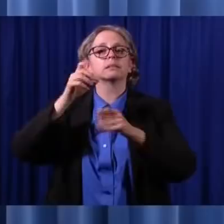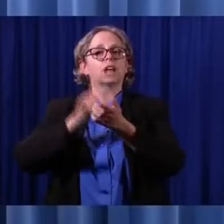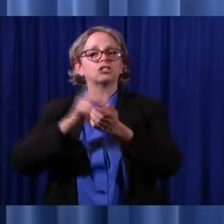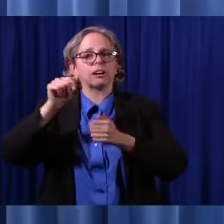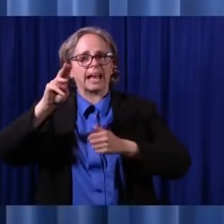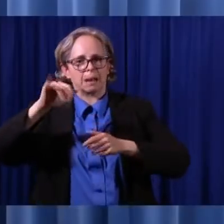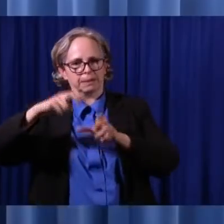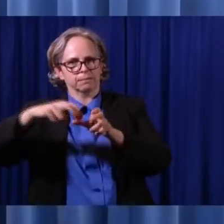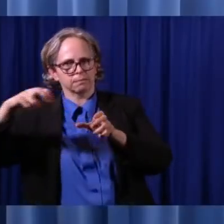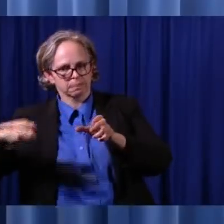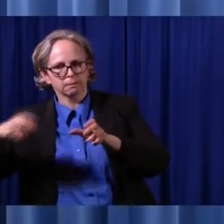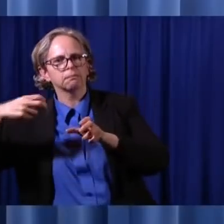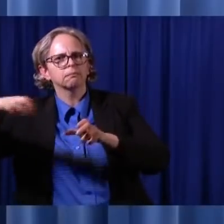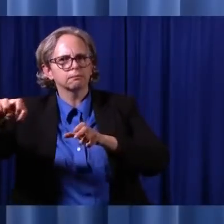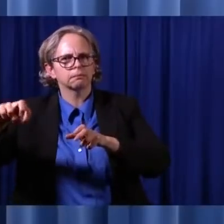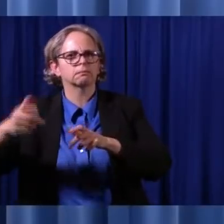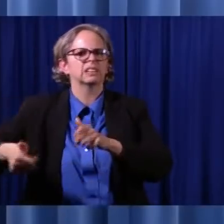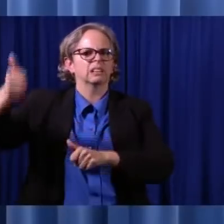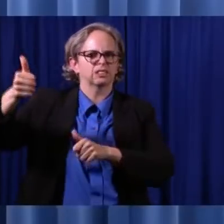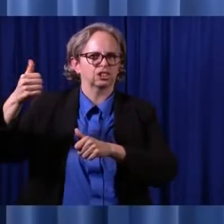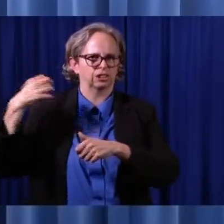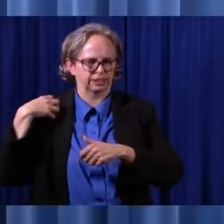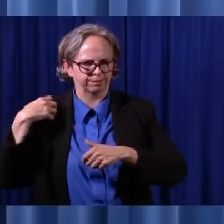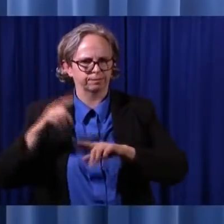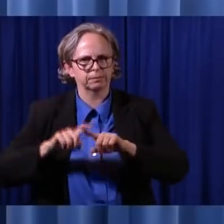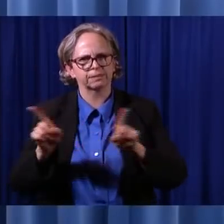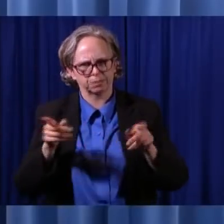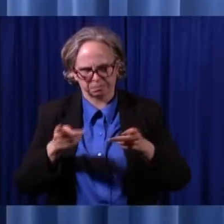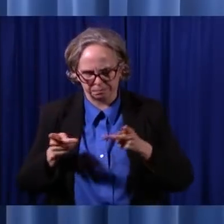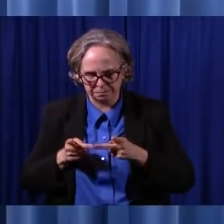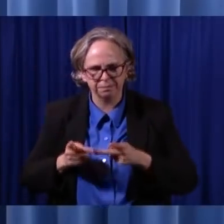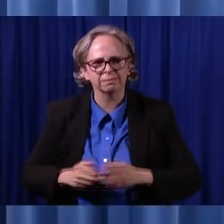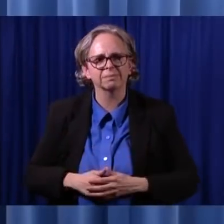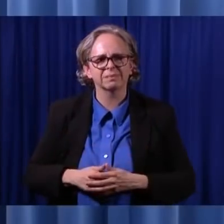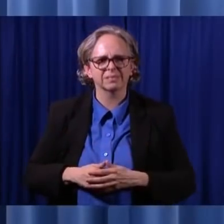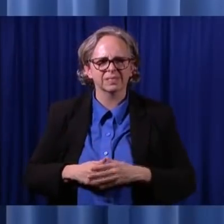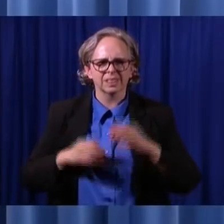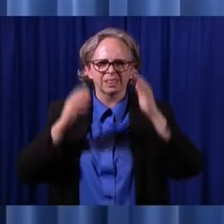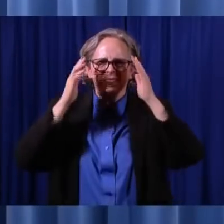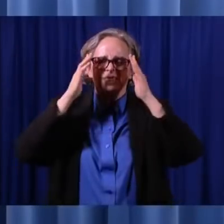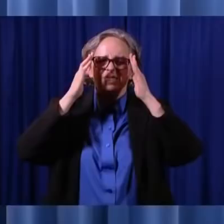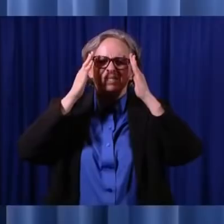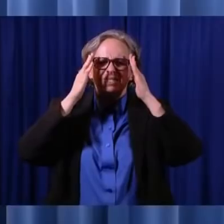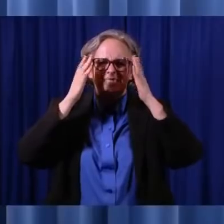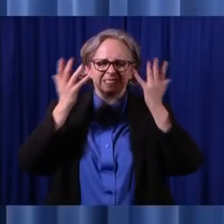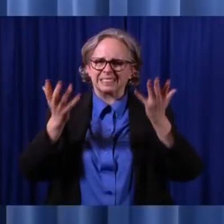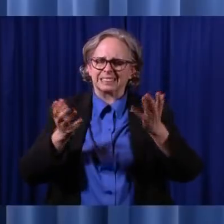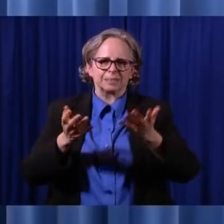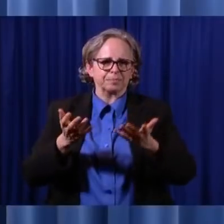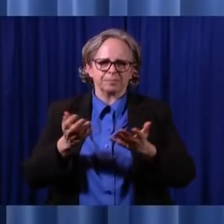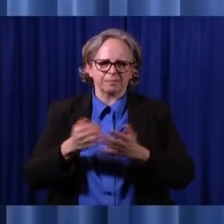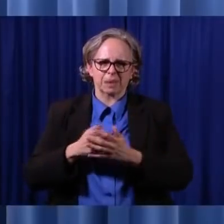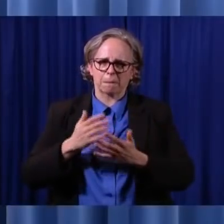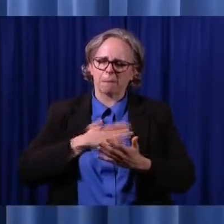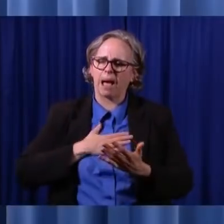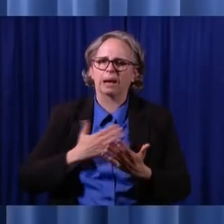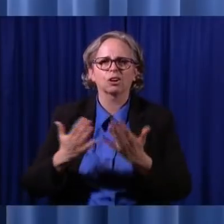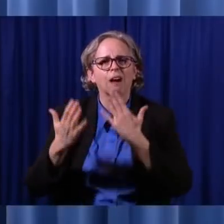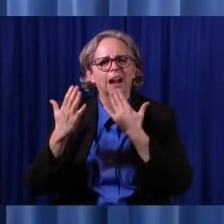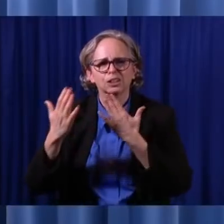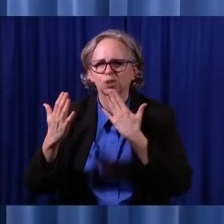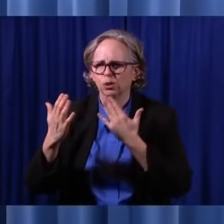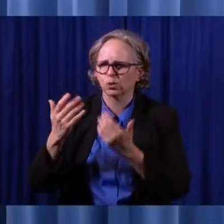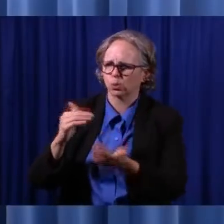It is difficult for me to put in words and express how grateful I am for